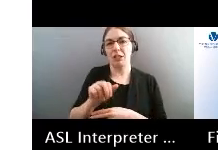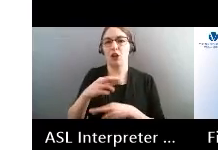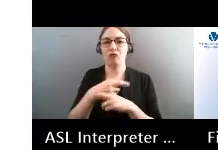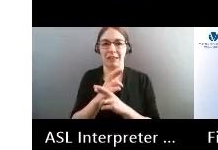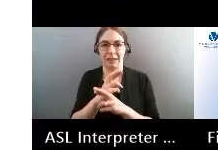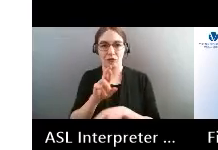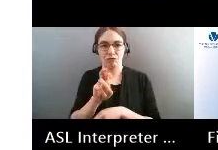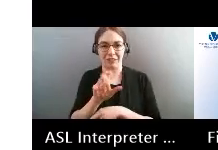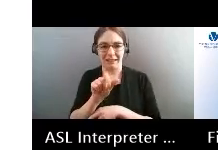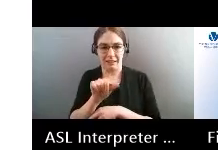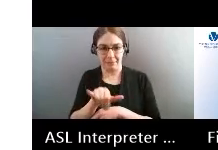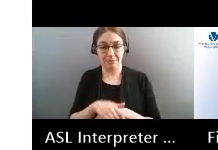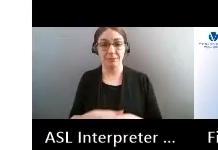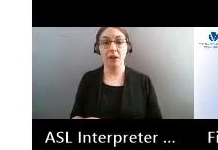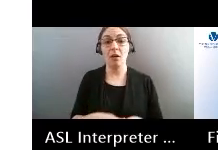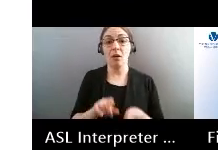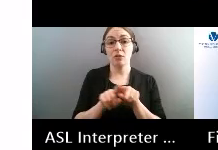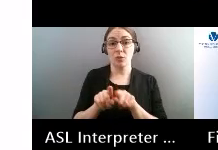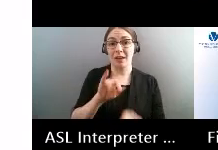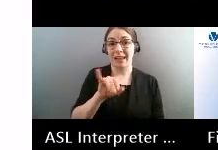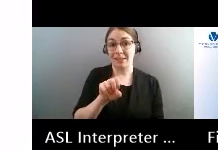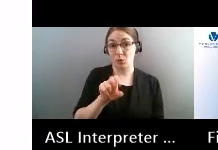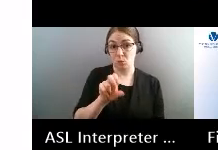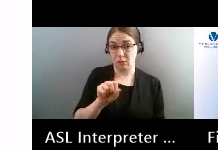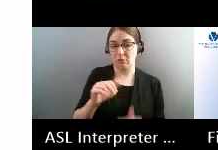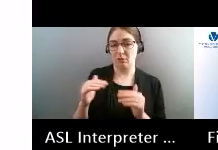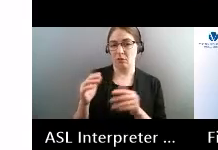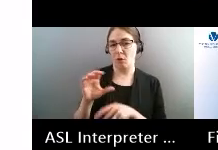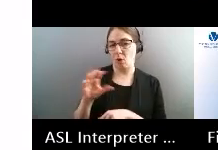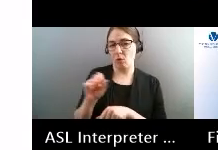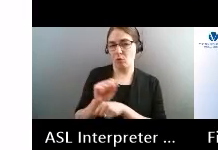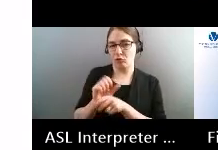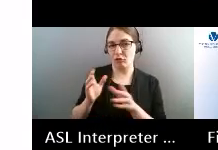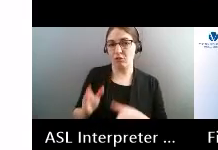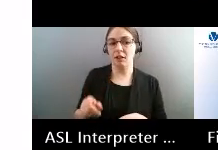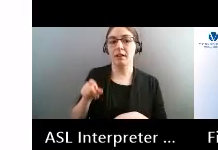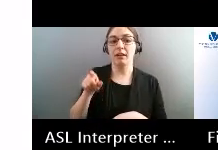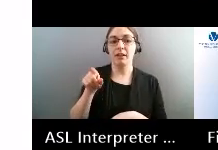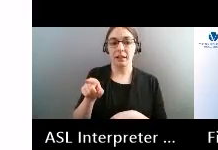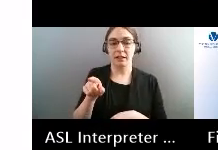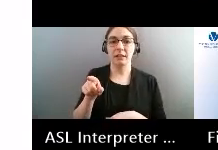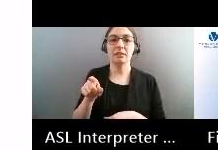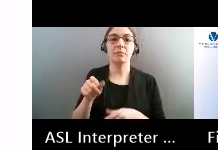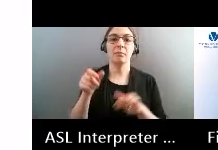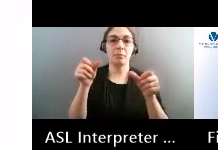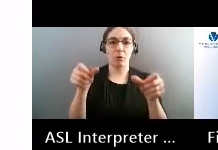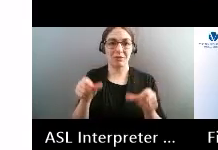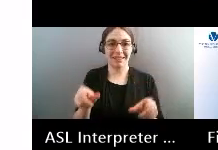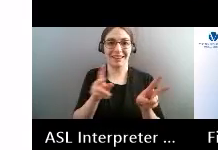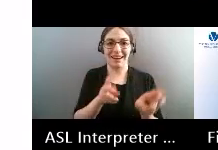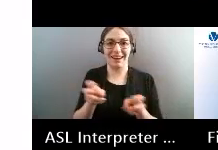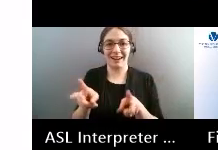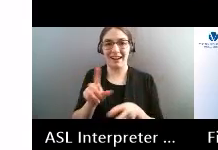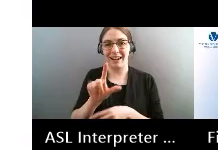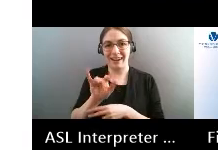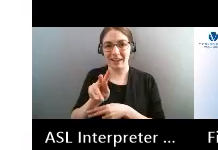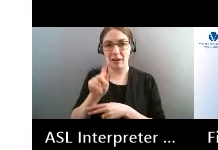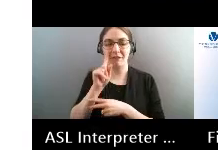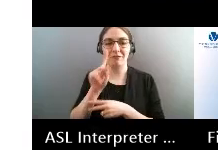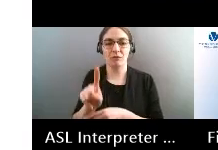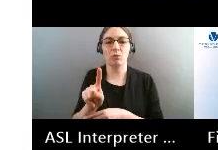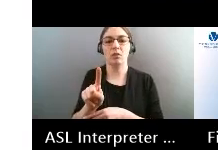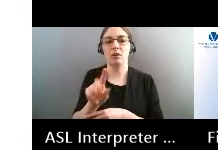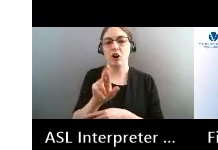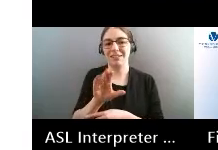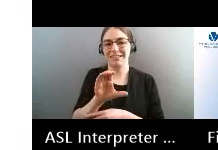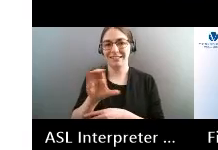been pasting the link to access the RCC if you need to follow the event through those